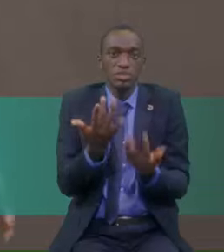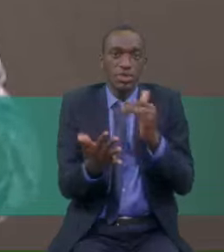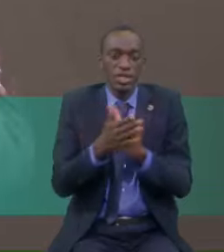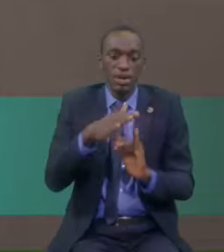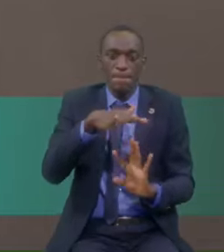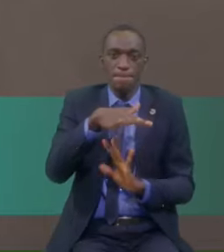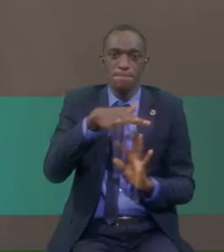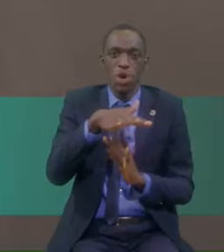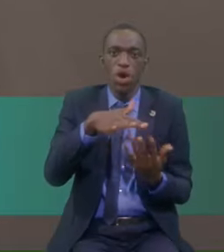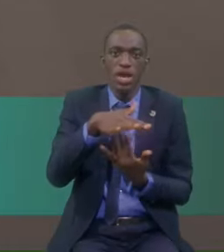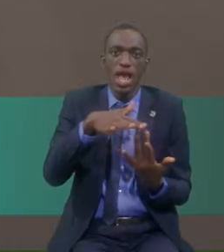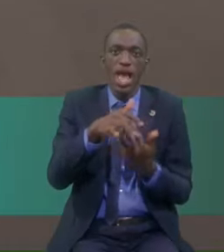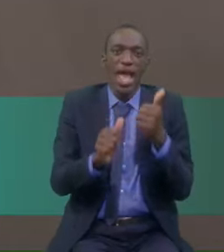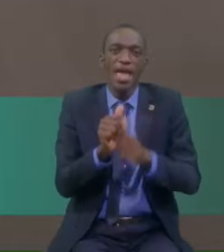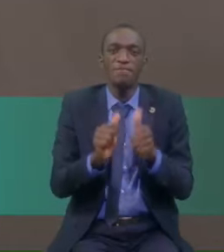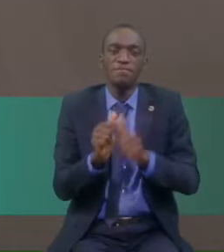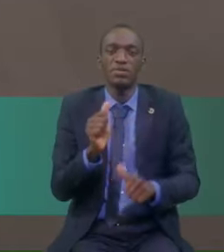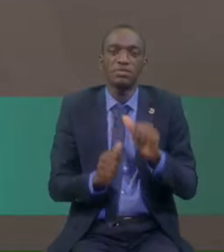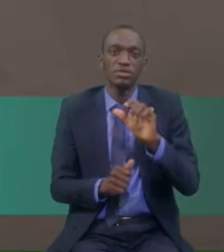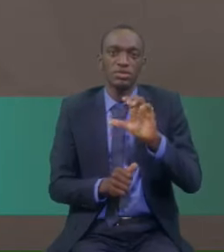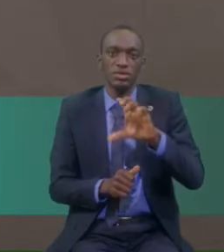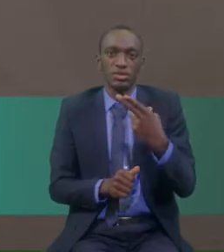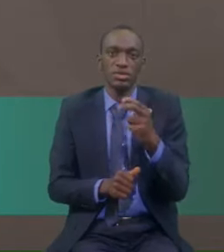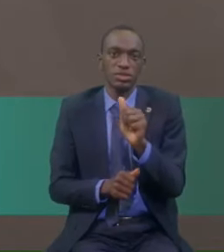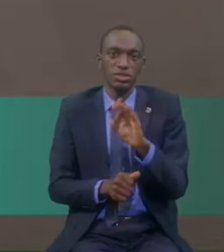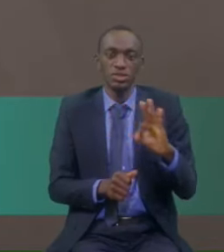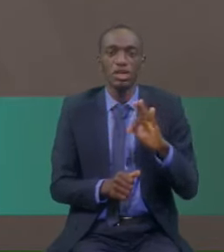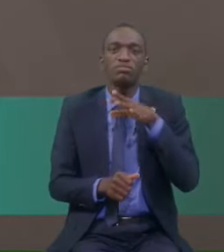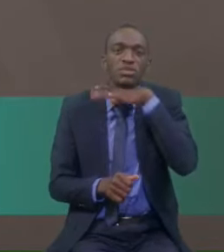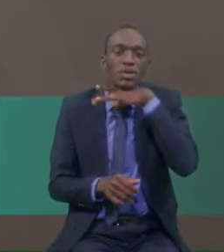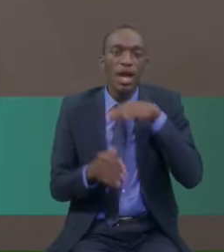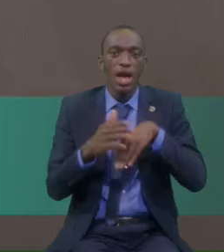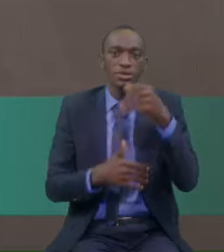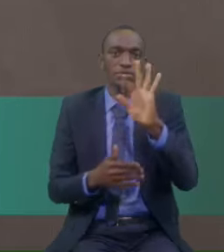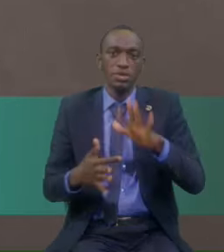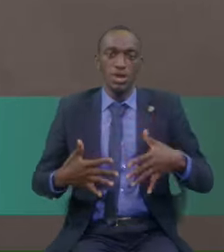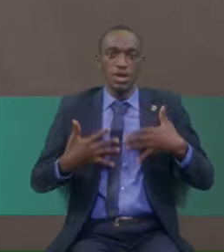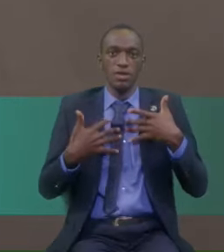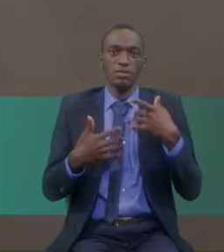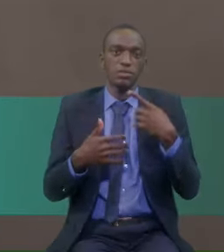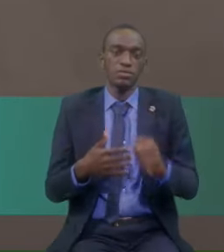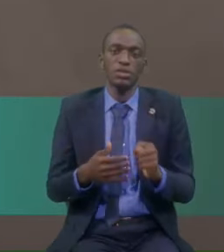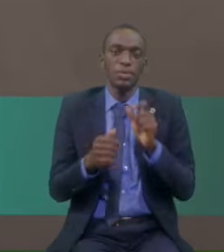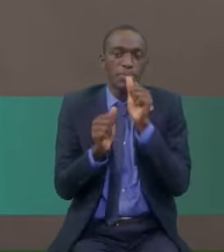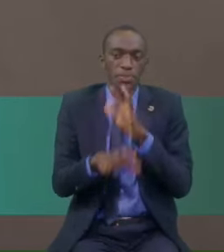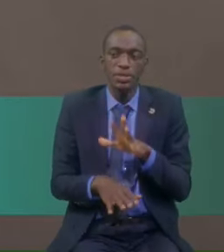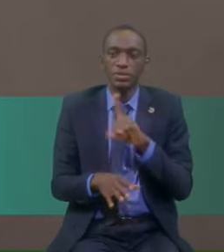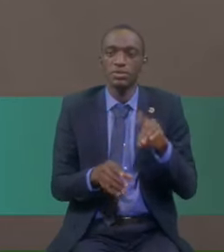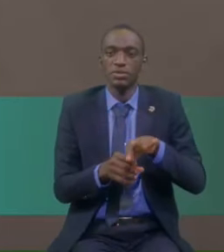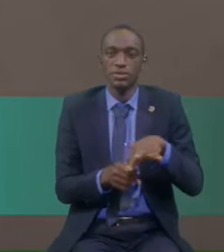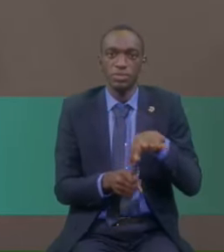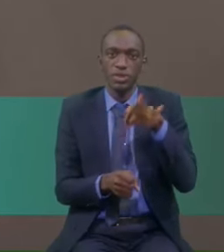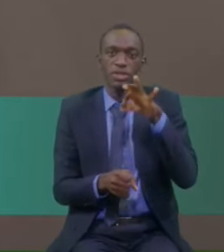you, and the spirit that makes you a blessing to other people, the blessed spirit, the burning